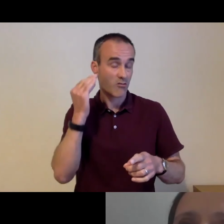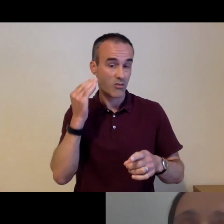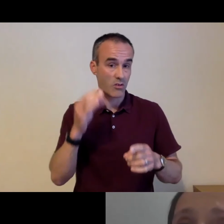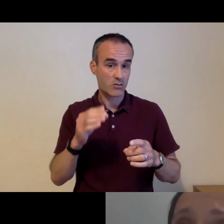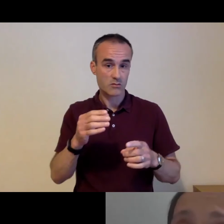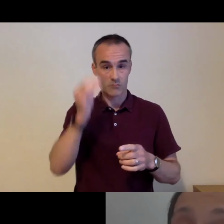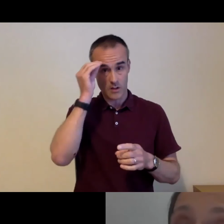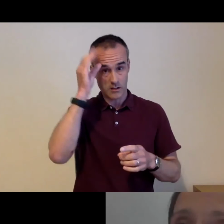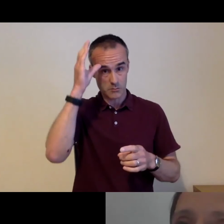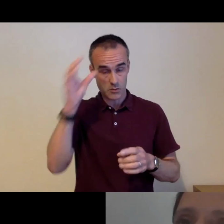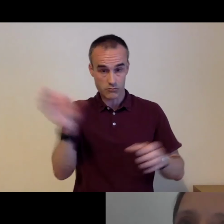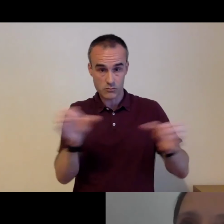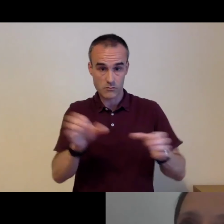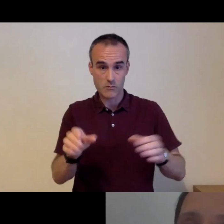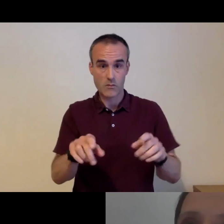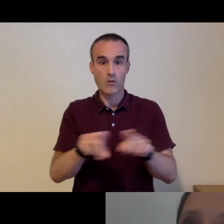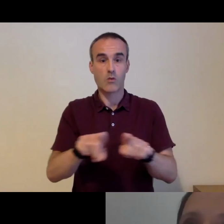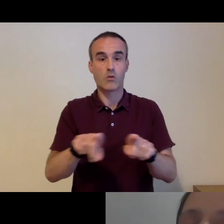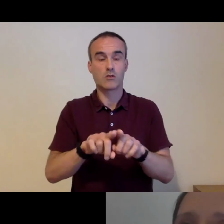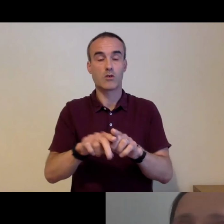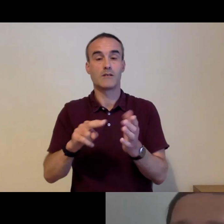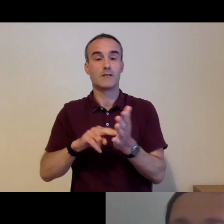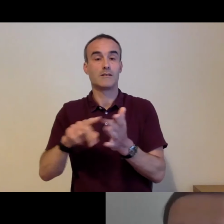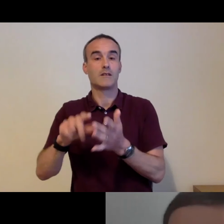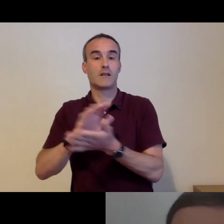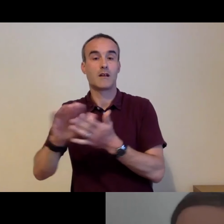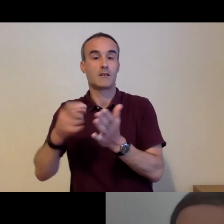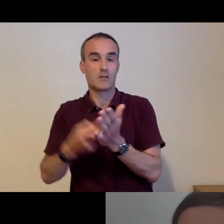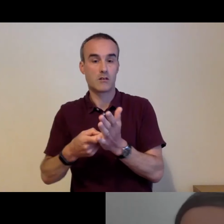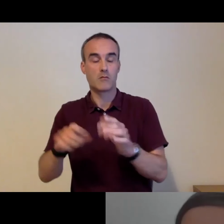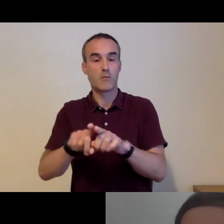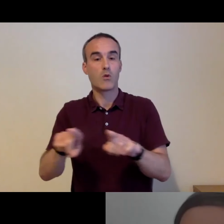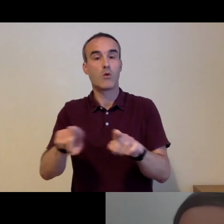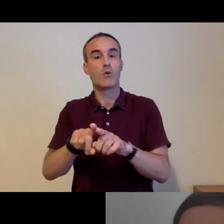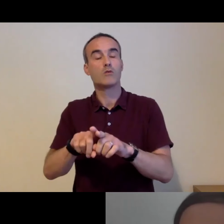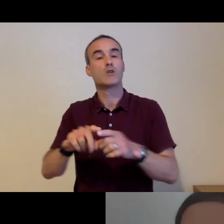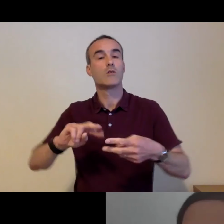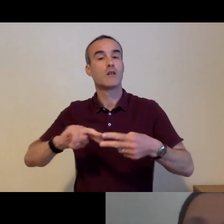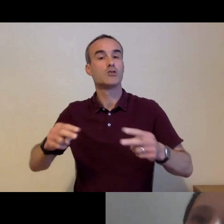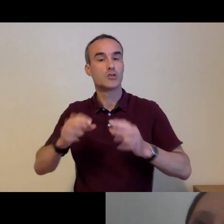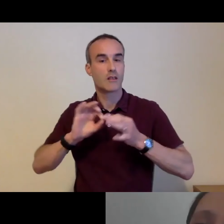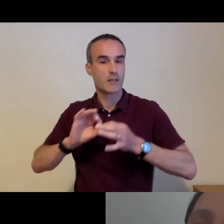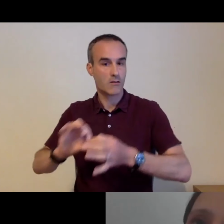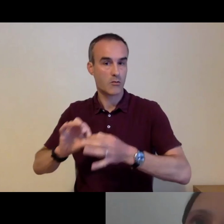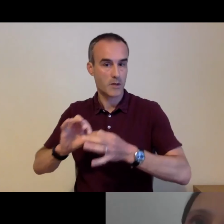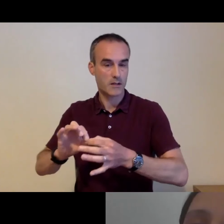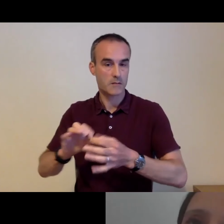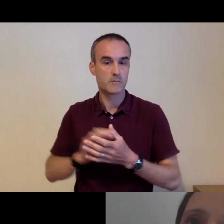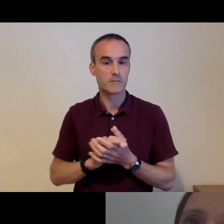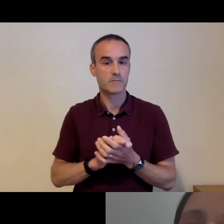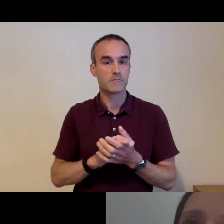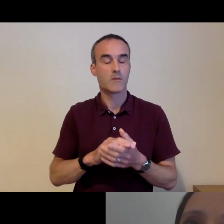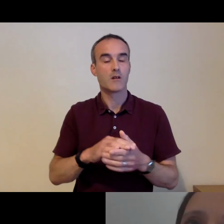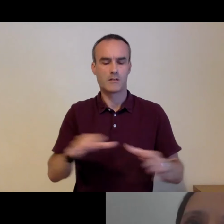also the National Institute for Health Research and the Cell and Gene Therapy Catapult. The purpose of the syndicate is